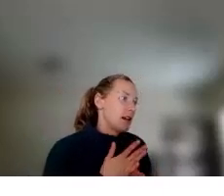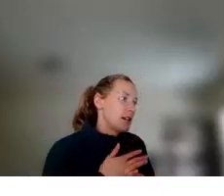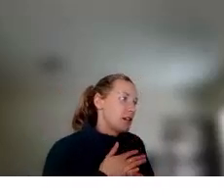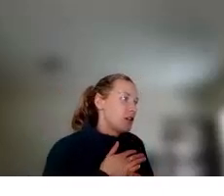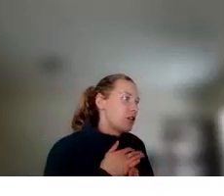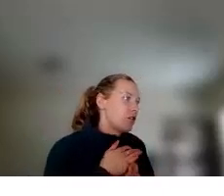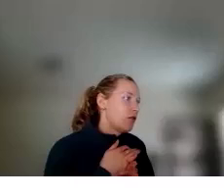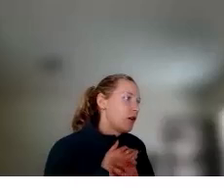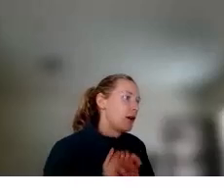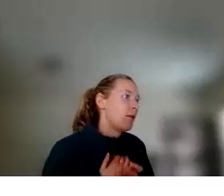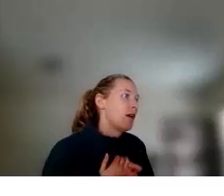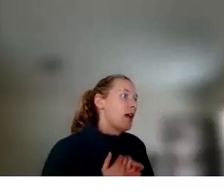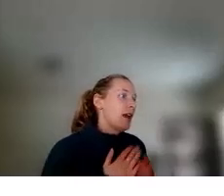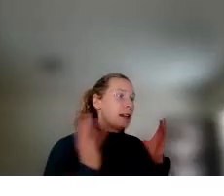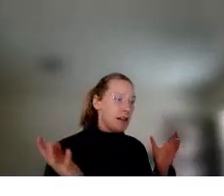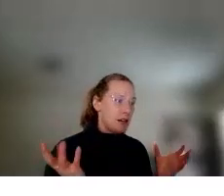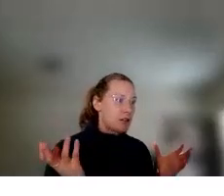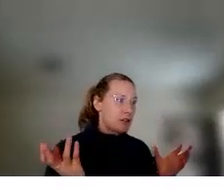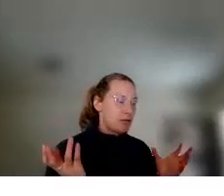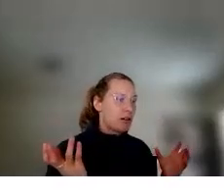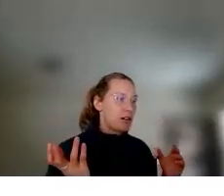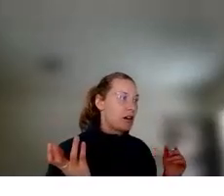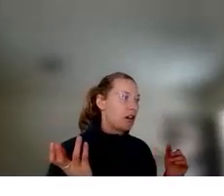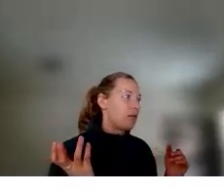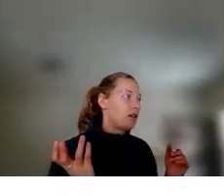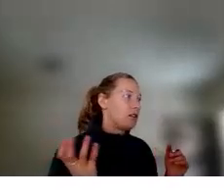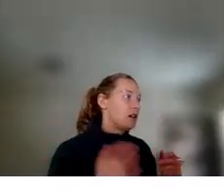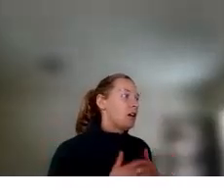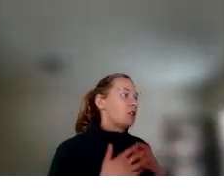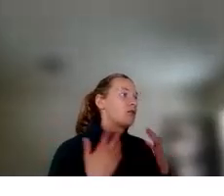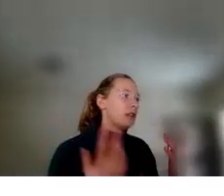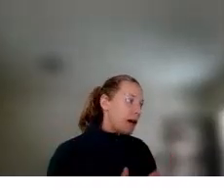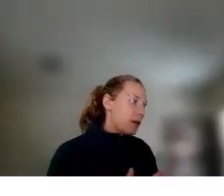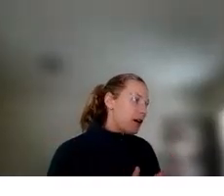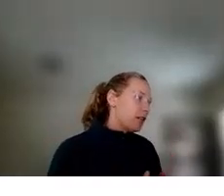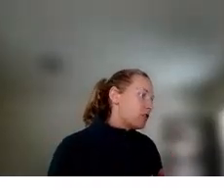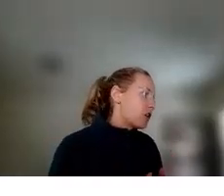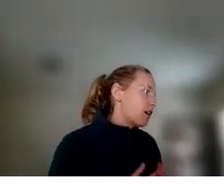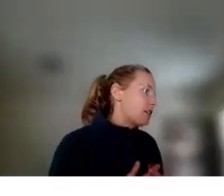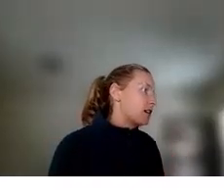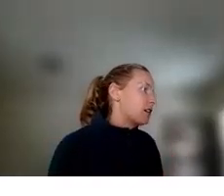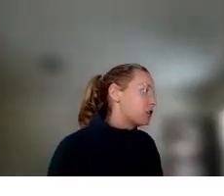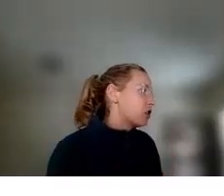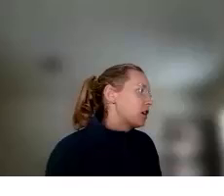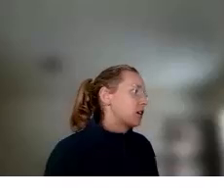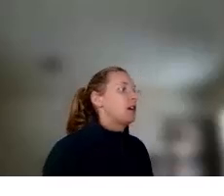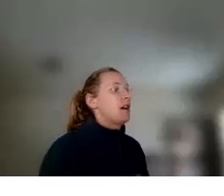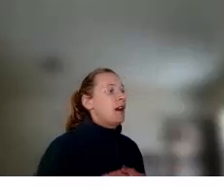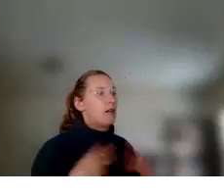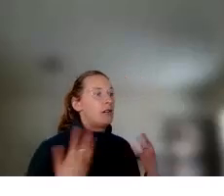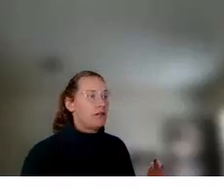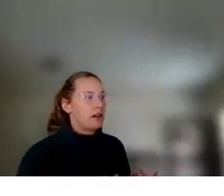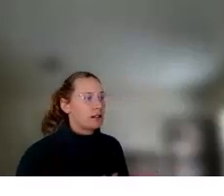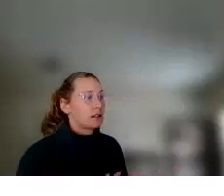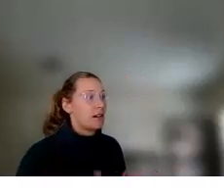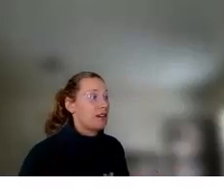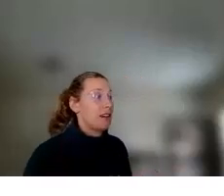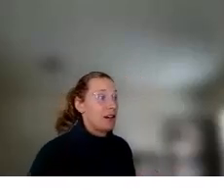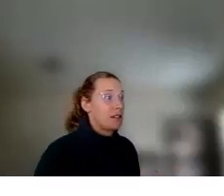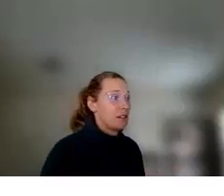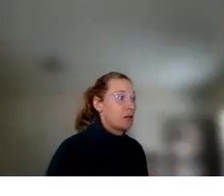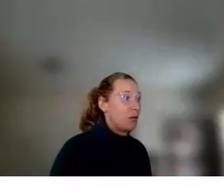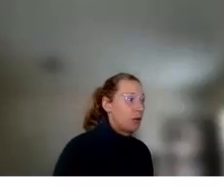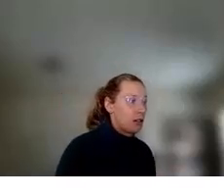in the attestation form and any other supporting documents to elaborate on the child's condition, how it affects